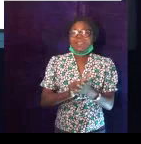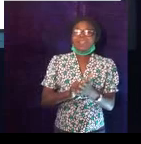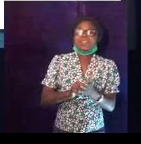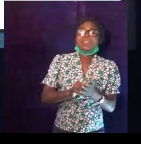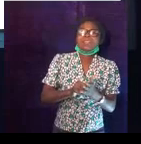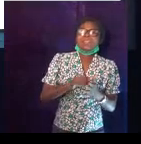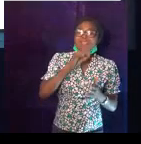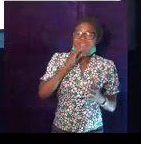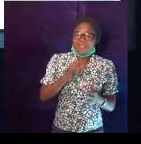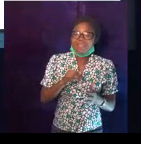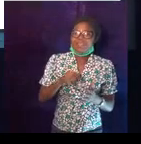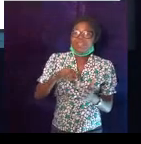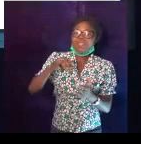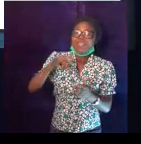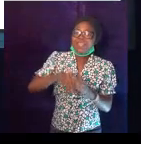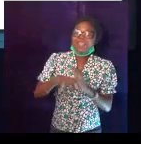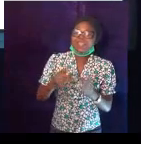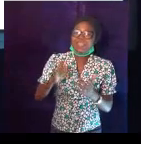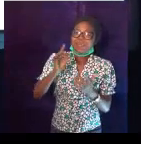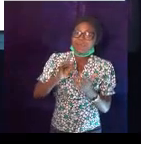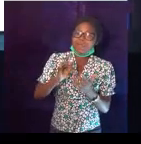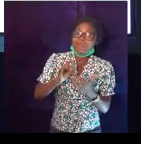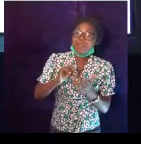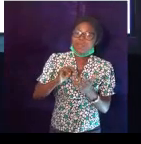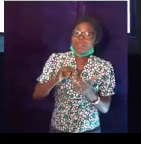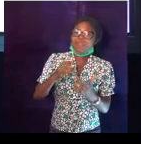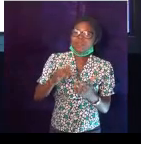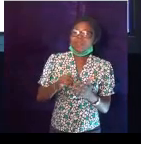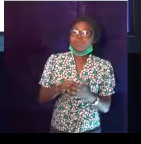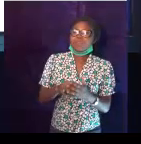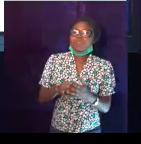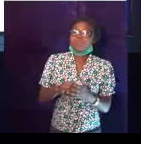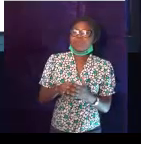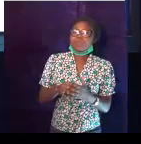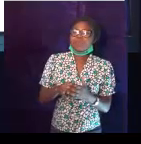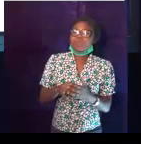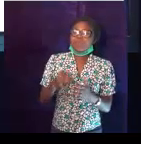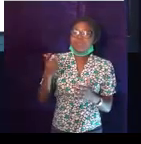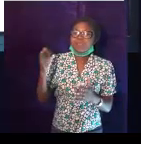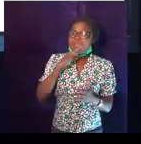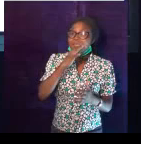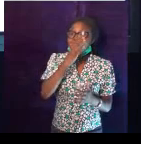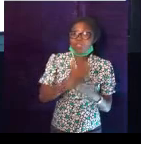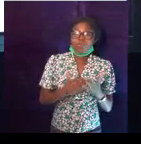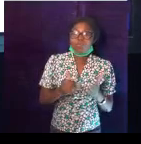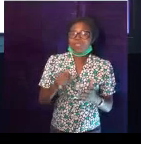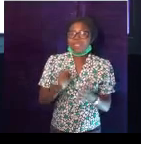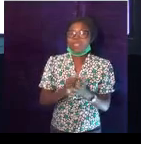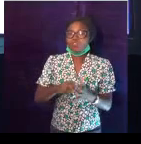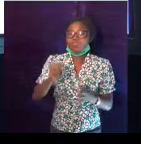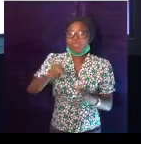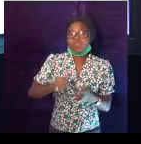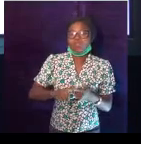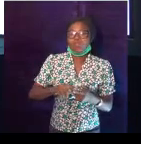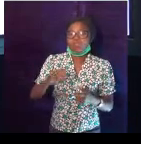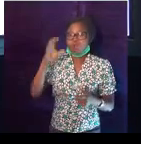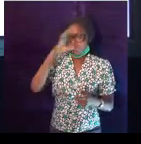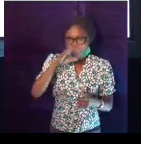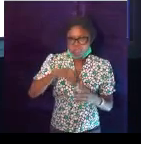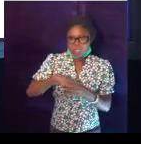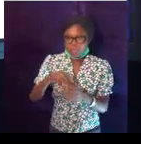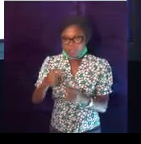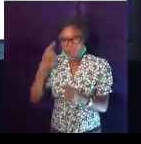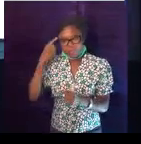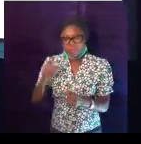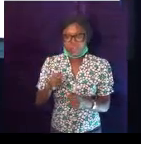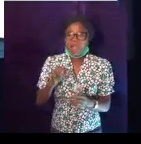is the data that is exactly in the middle. That's why they call it the median. But there is a caveat. There is something you need to watch out